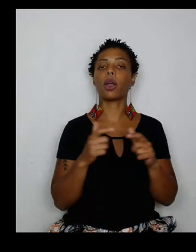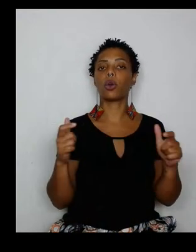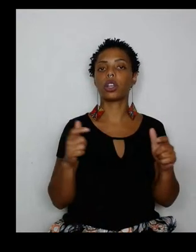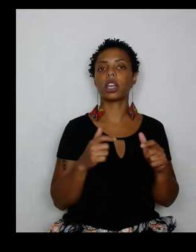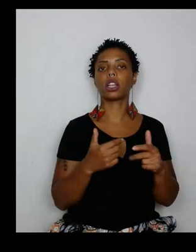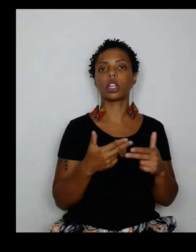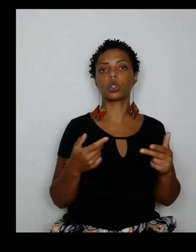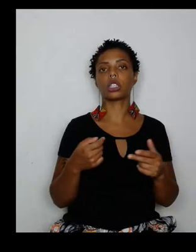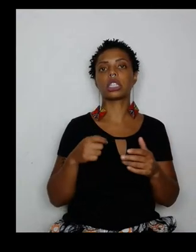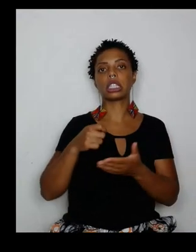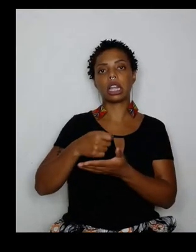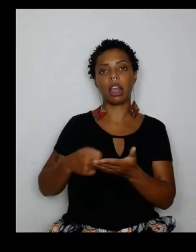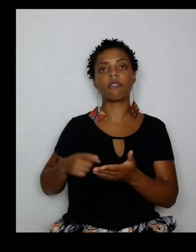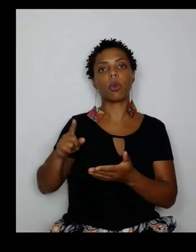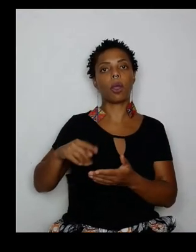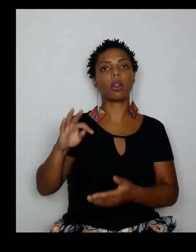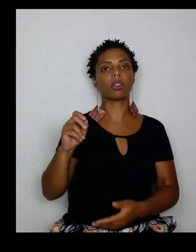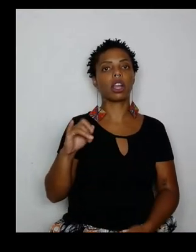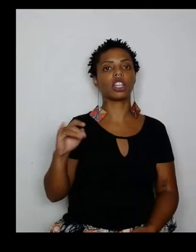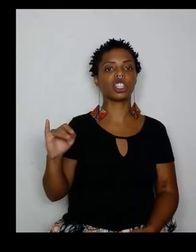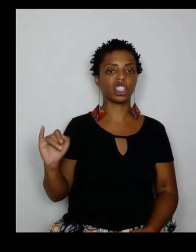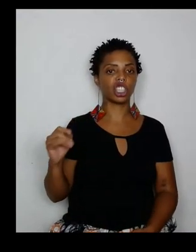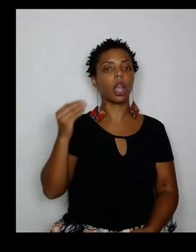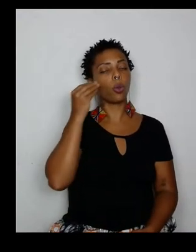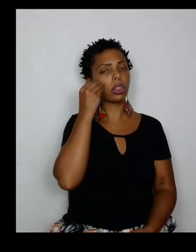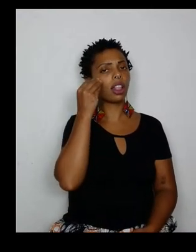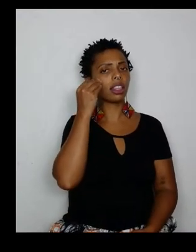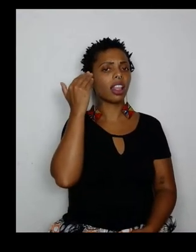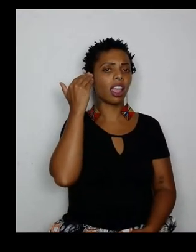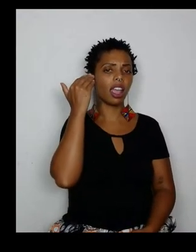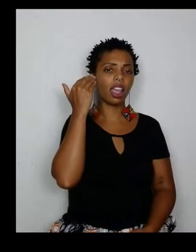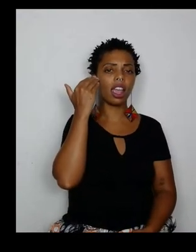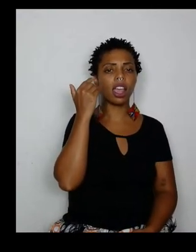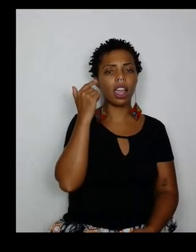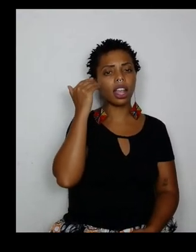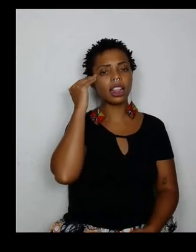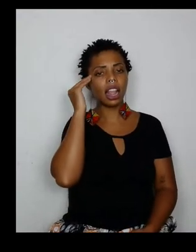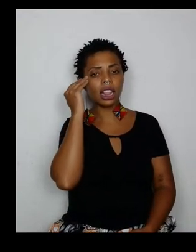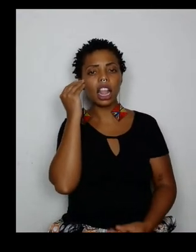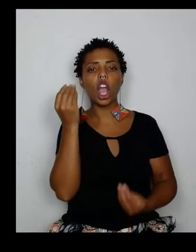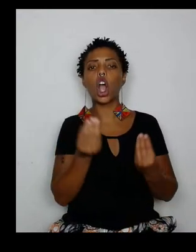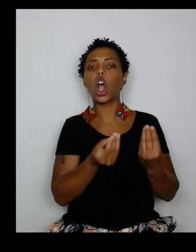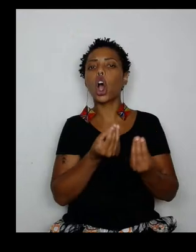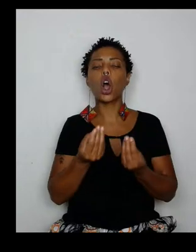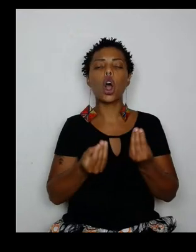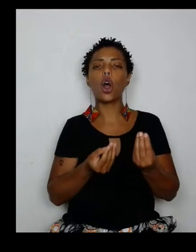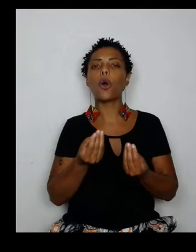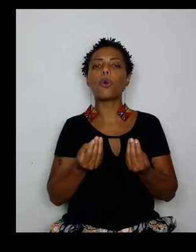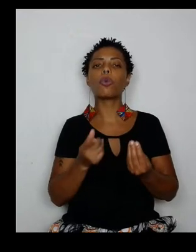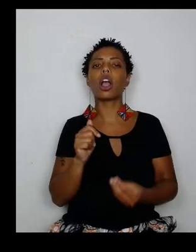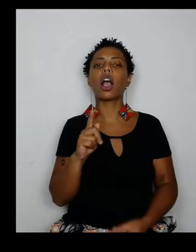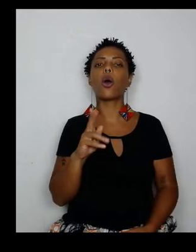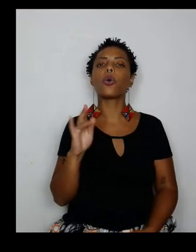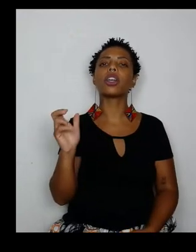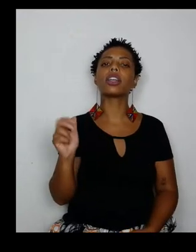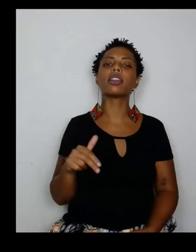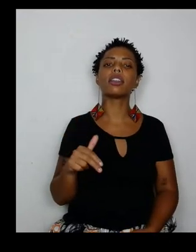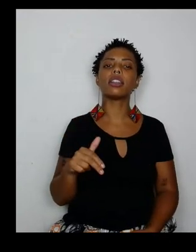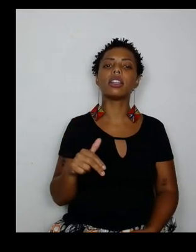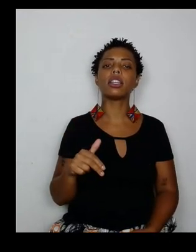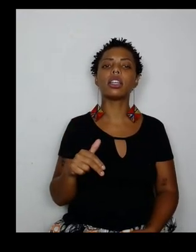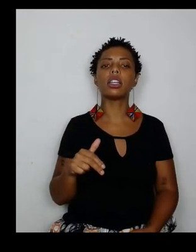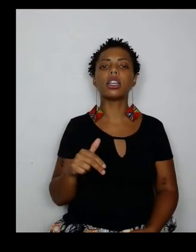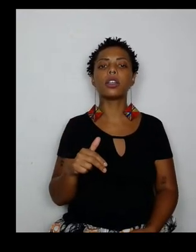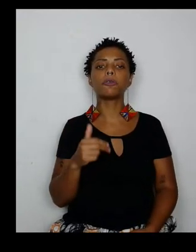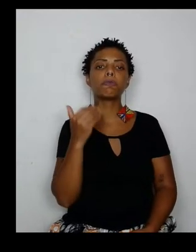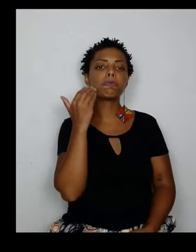understand the way in which gogan was kind of captured there by his own anxiety as i used the